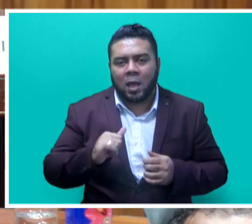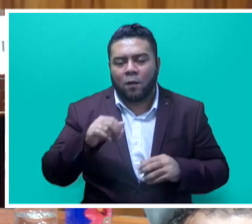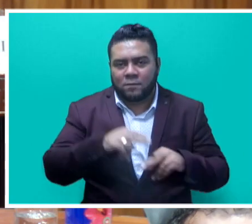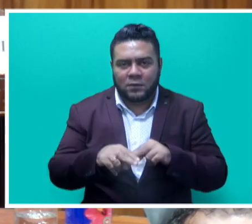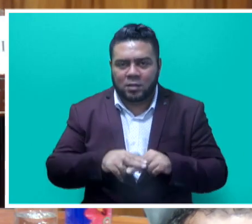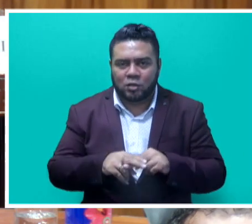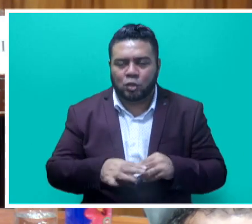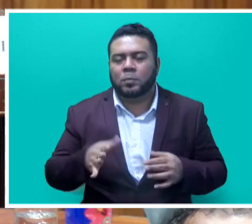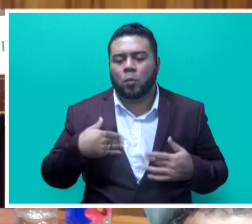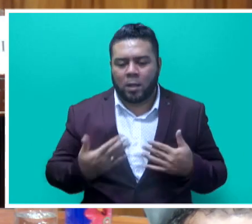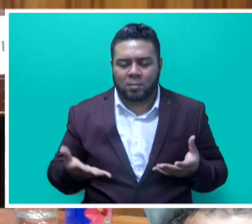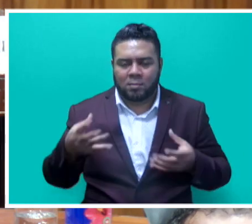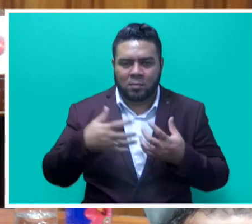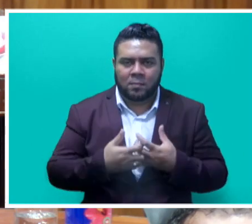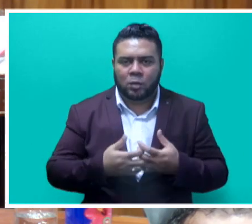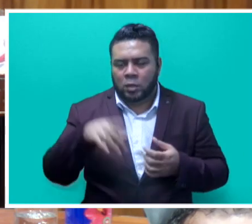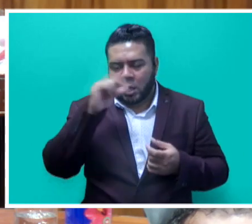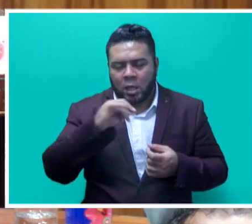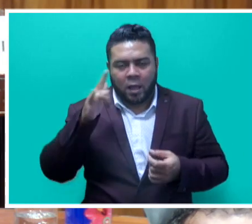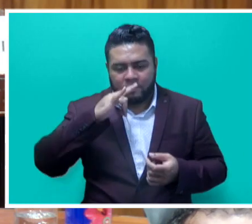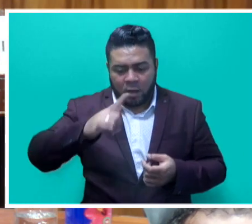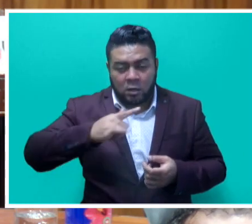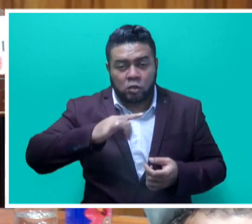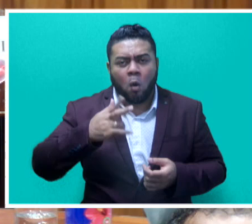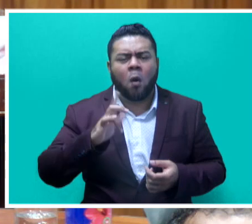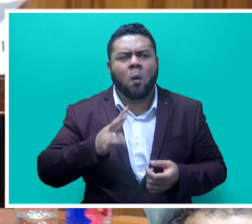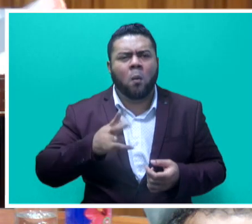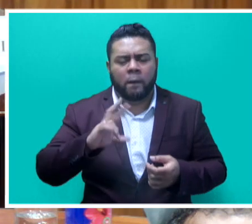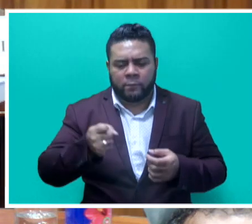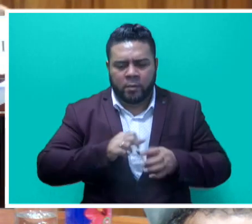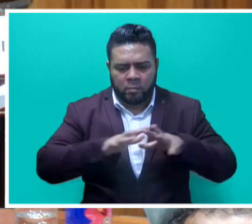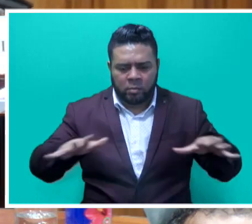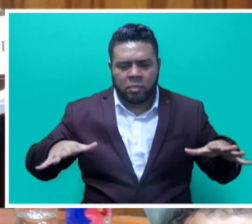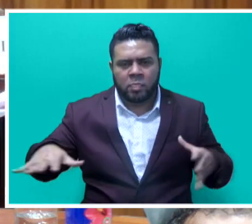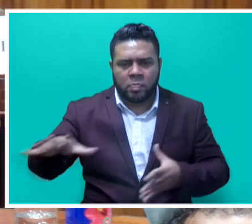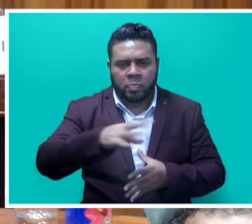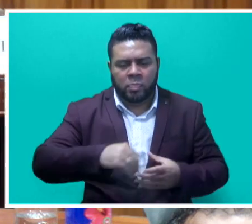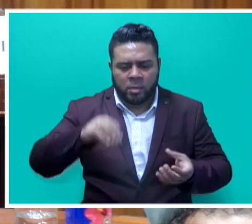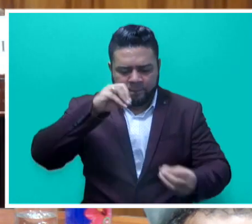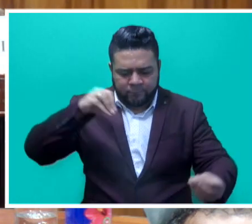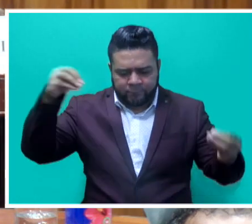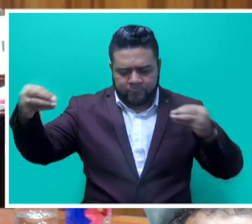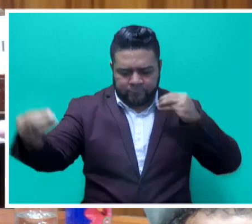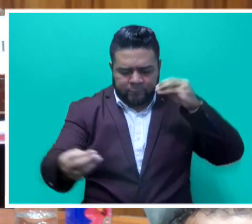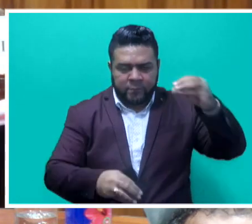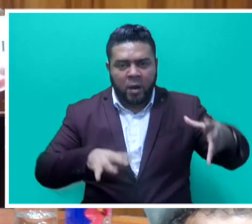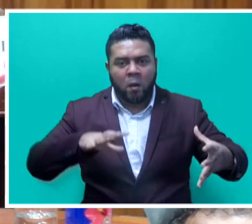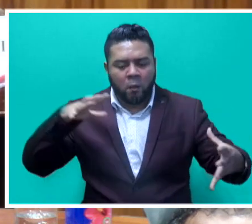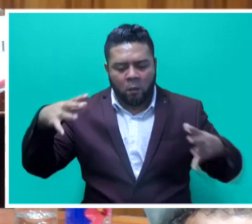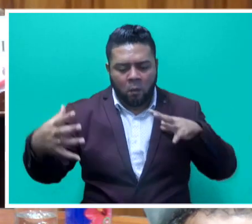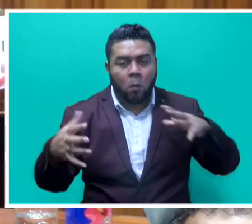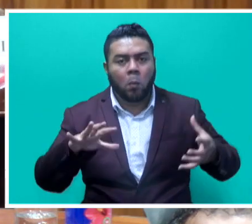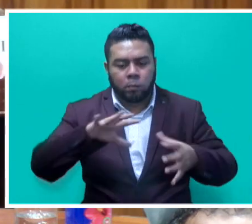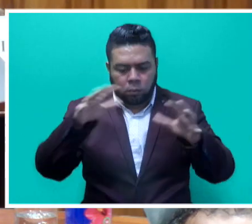be well placed to take advantage of the widespread benefit of having satellite-based positioning systems in